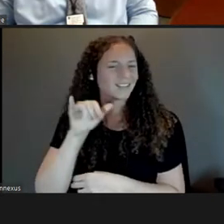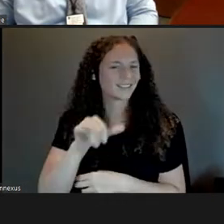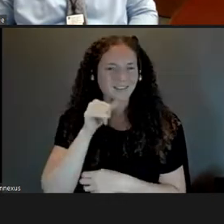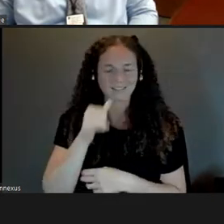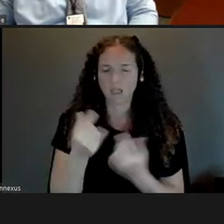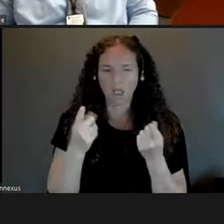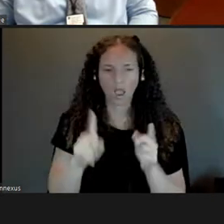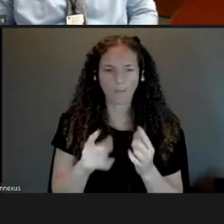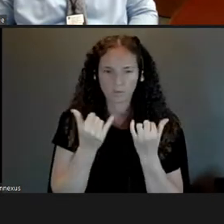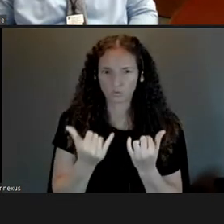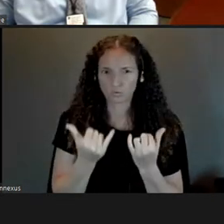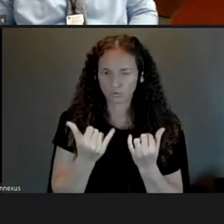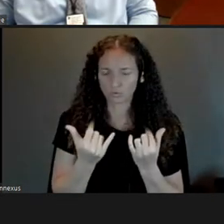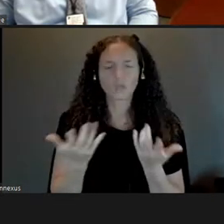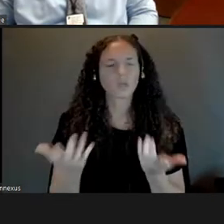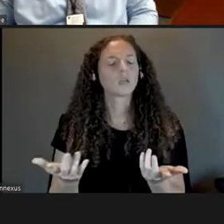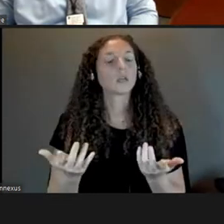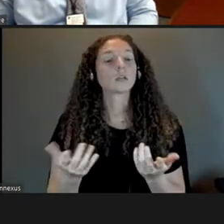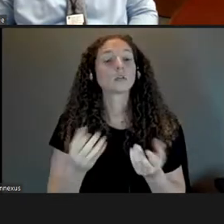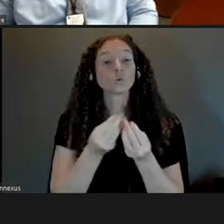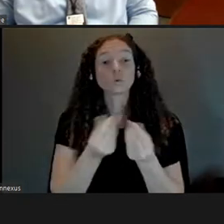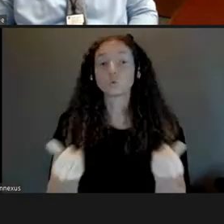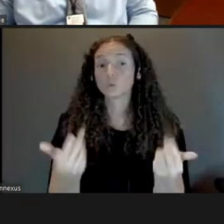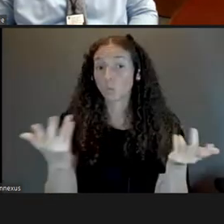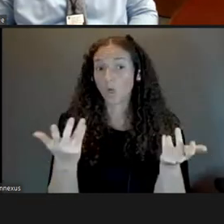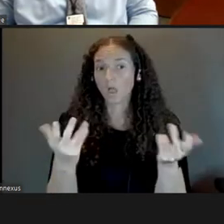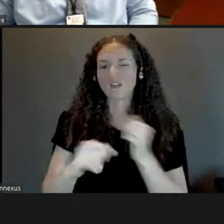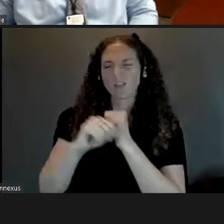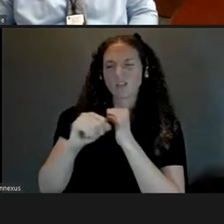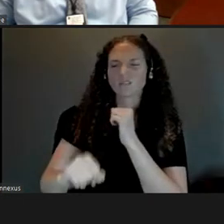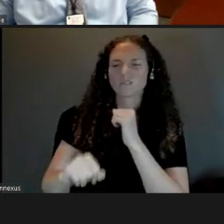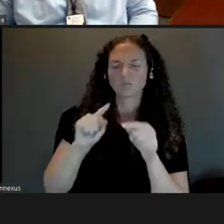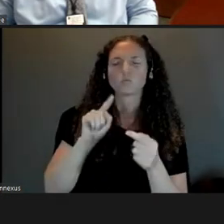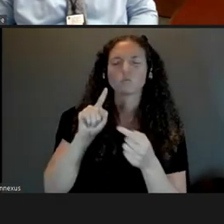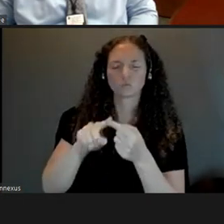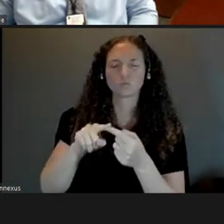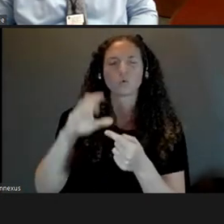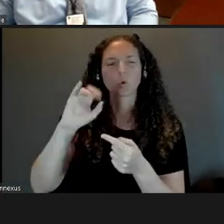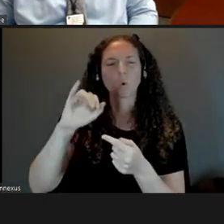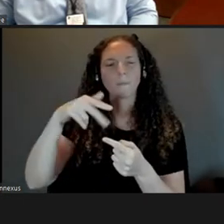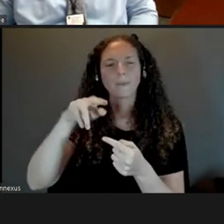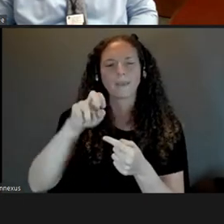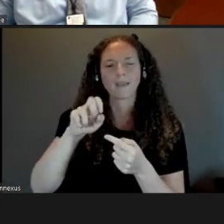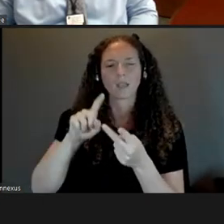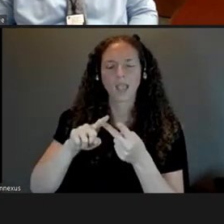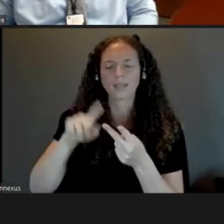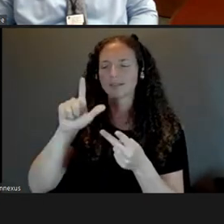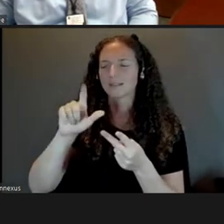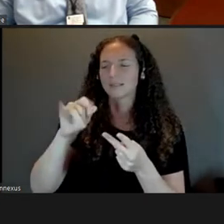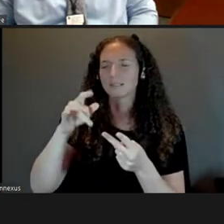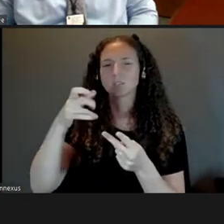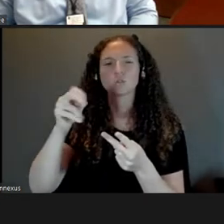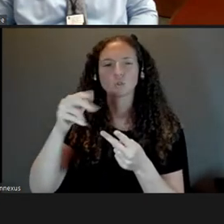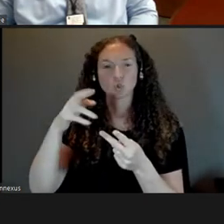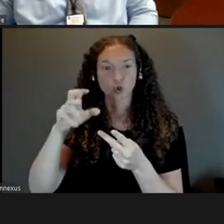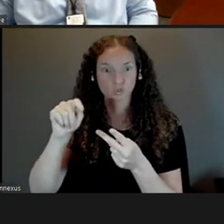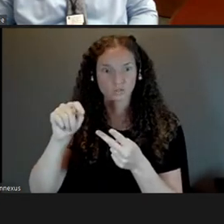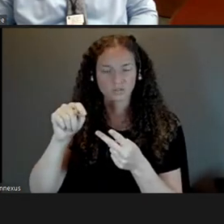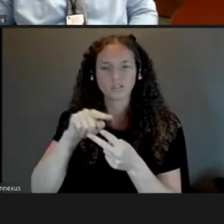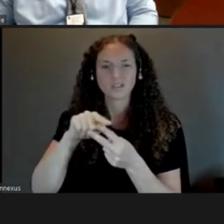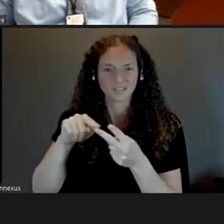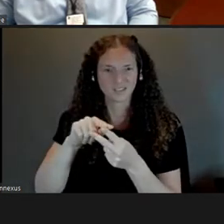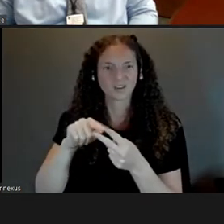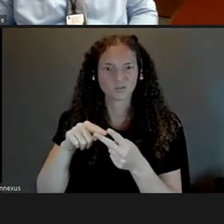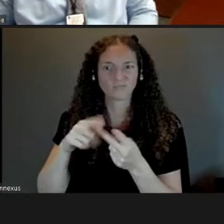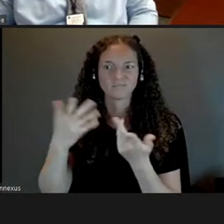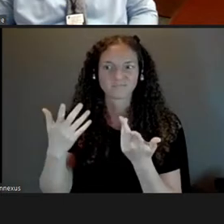solution here is to extend this train to Copaig and Lindenhurst, two communities whose downtowns are on the rise. And